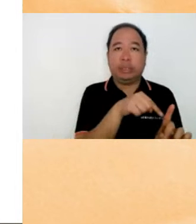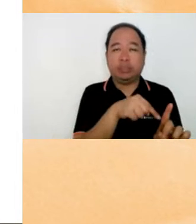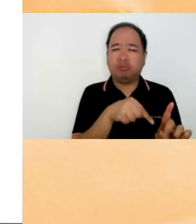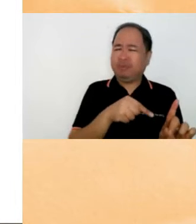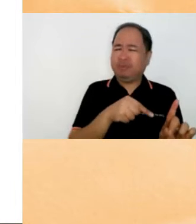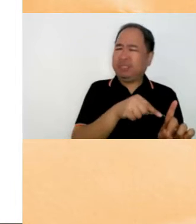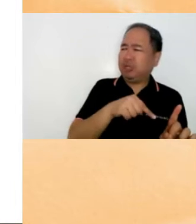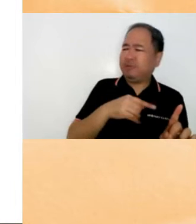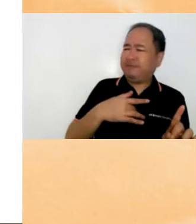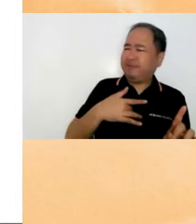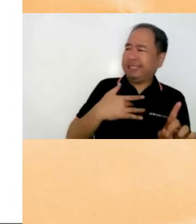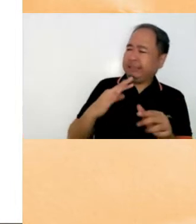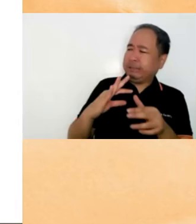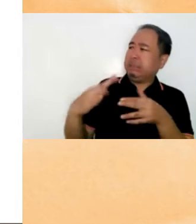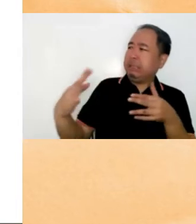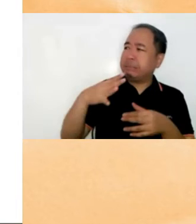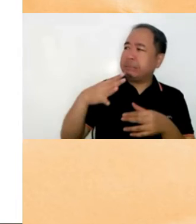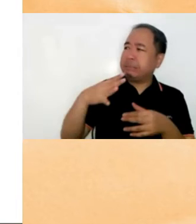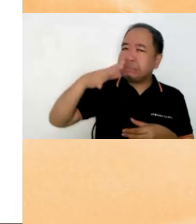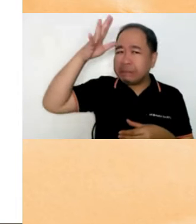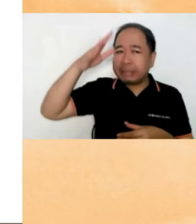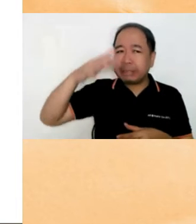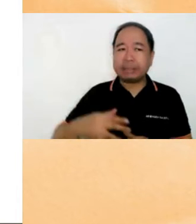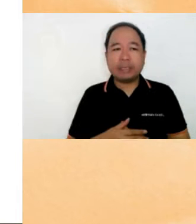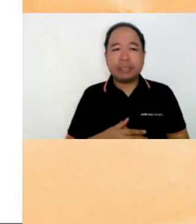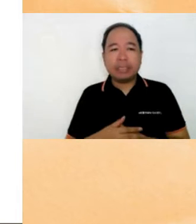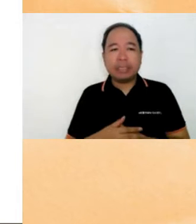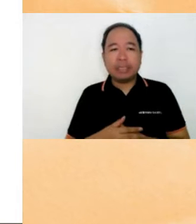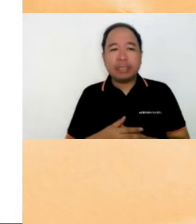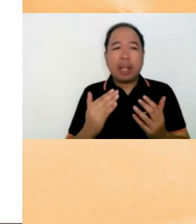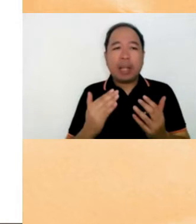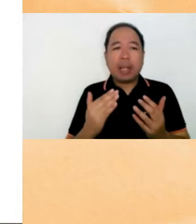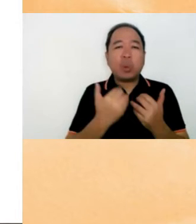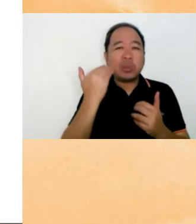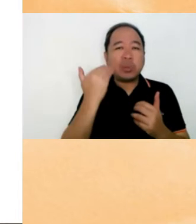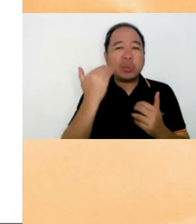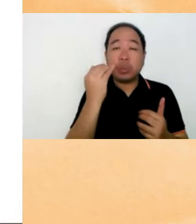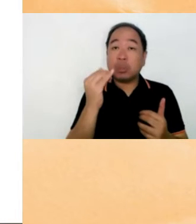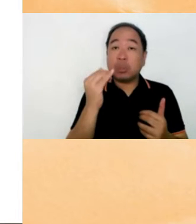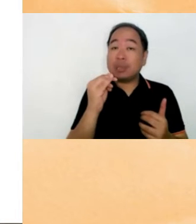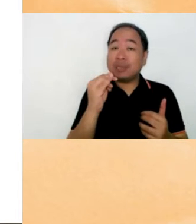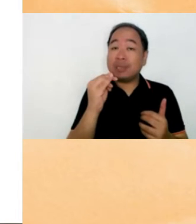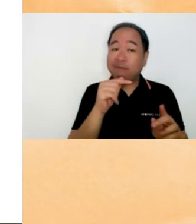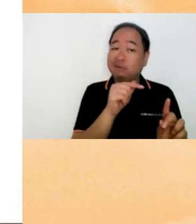The best predictor of child-infant attachment is how the parent has